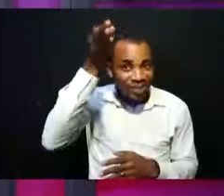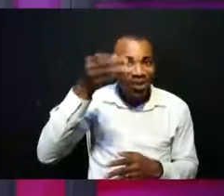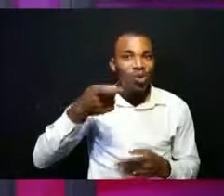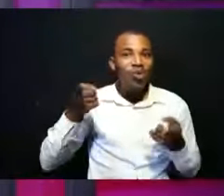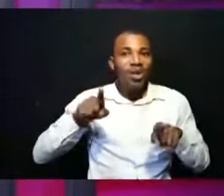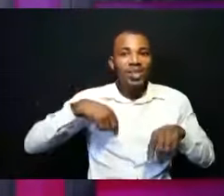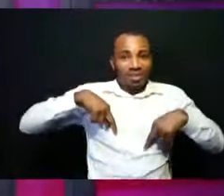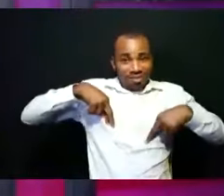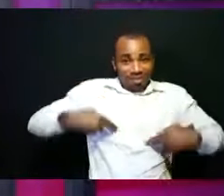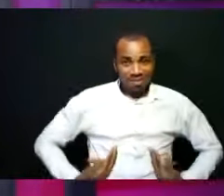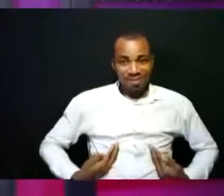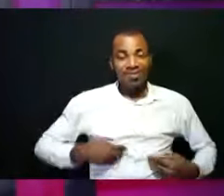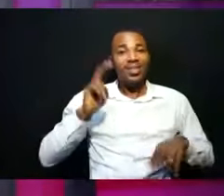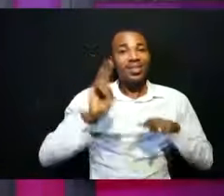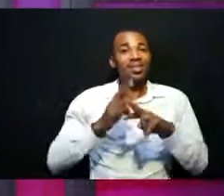back,